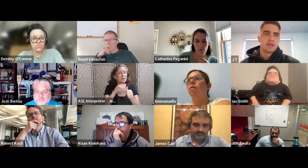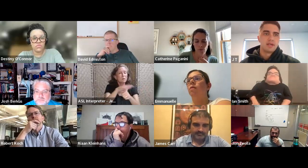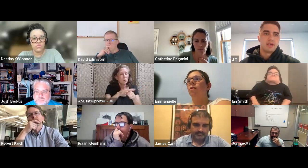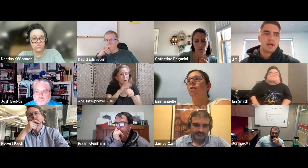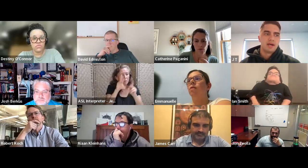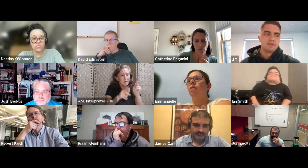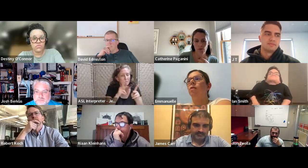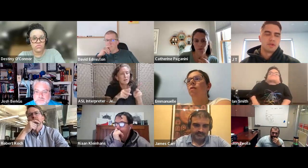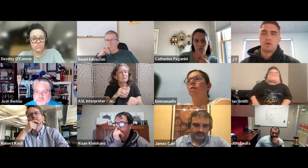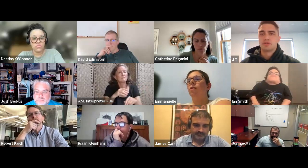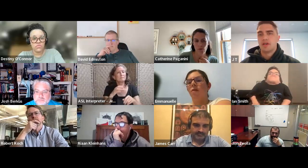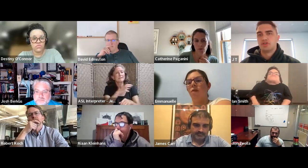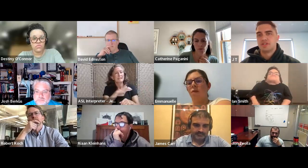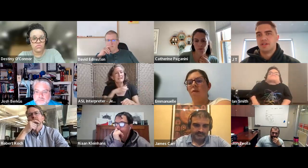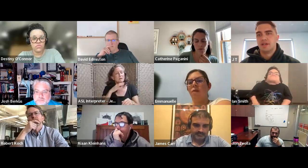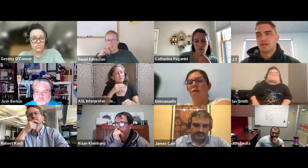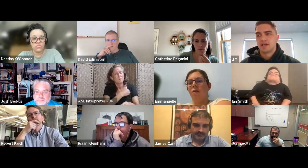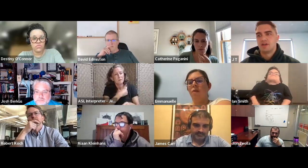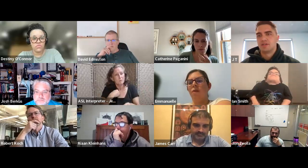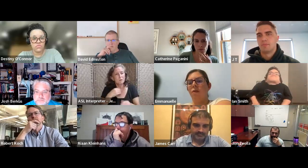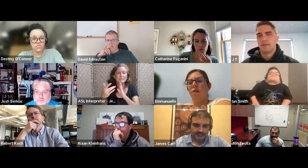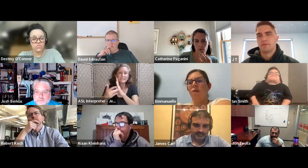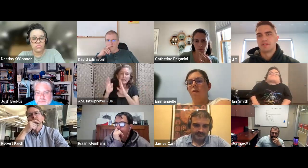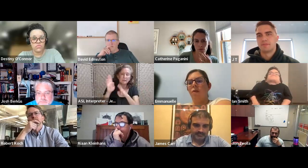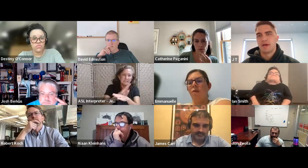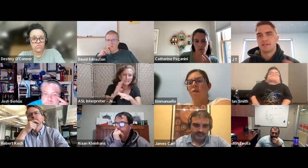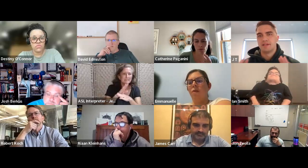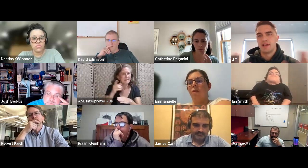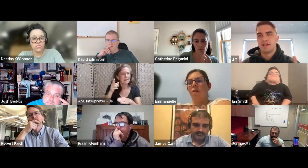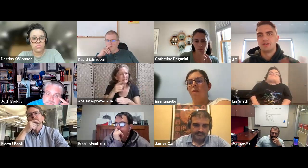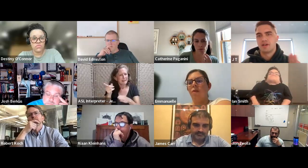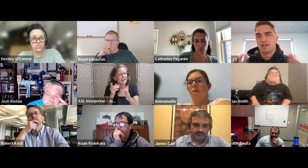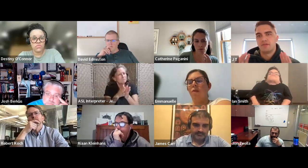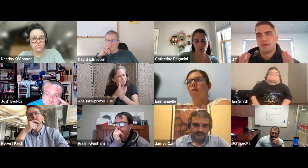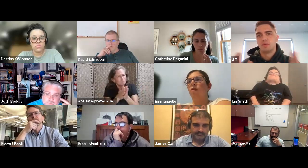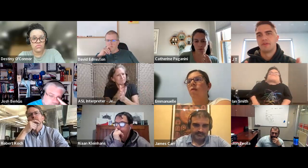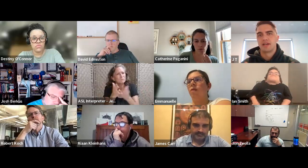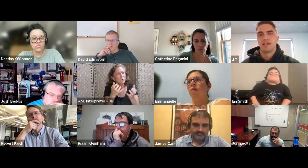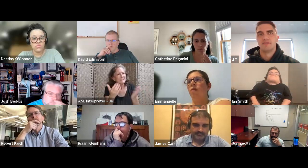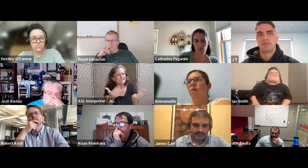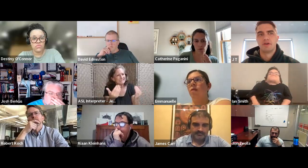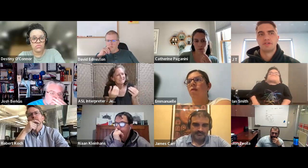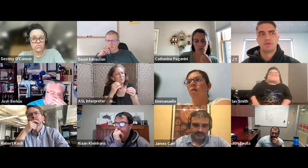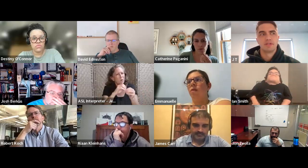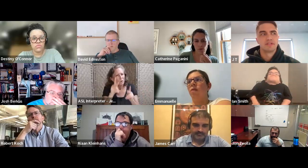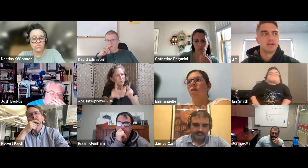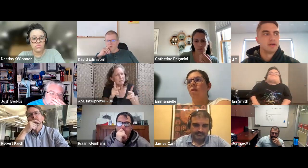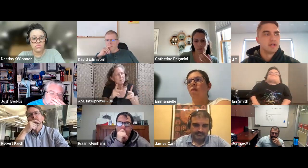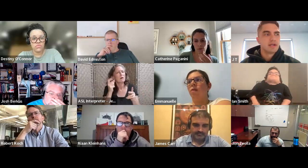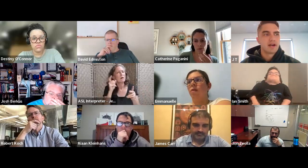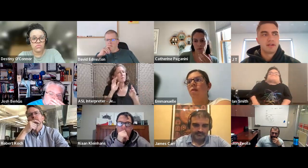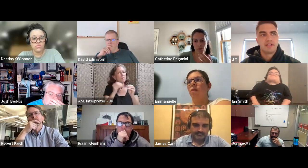businesses who are also interested in encouraging more people into the space and trying to have a bit more of a collective approach to it.